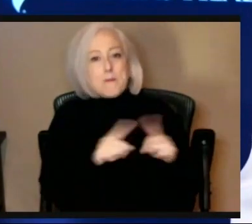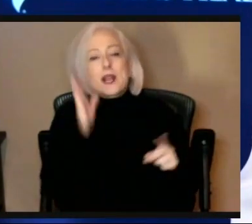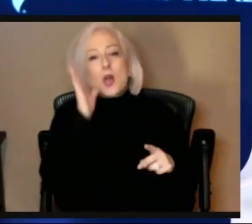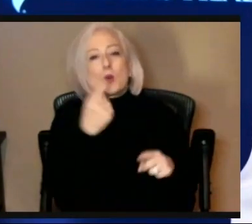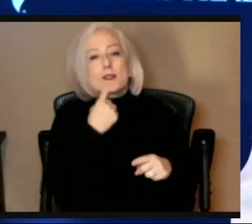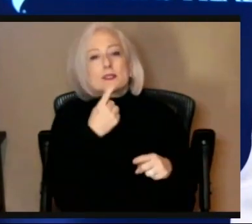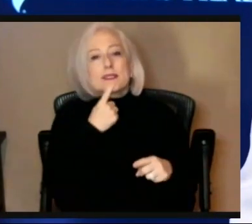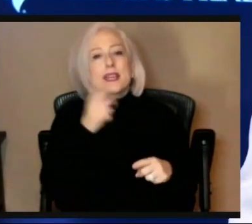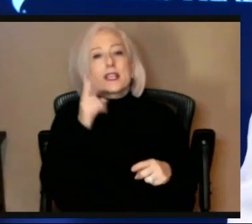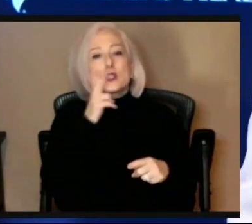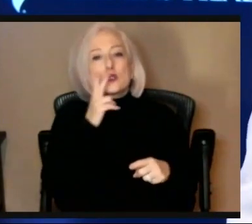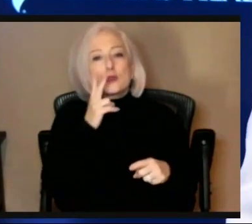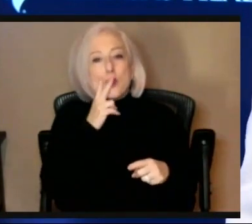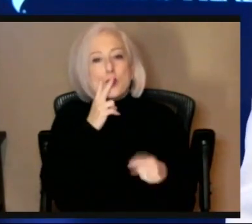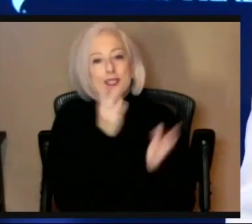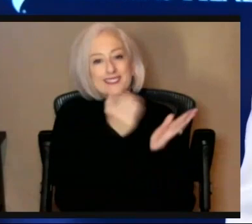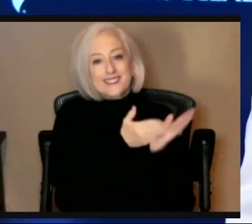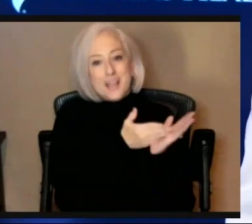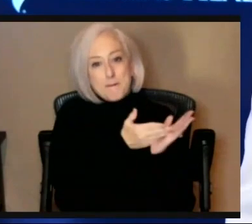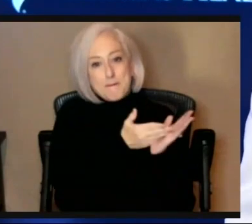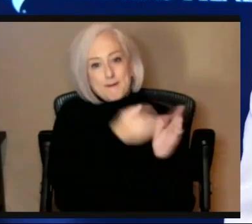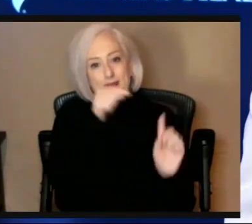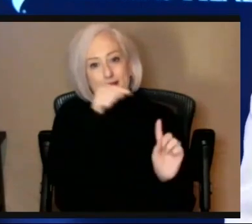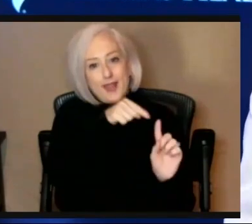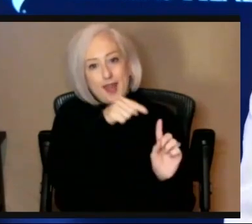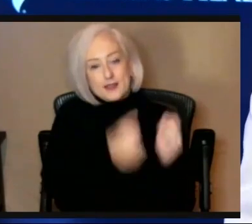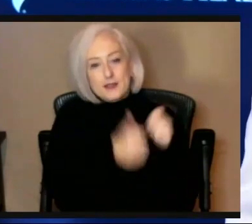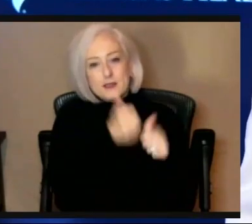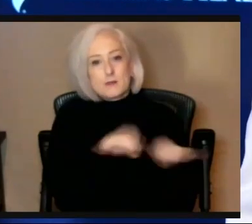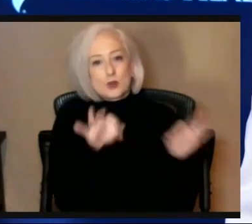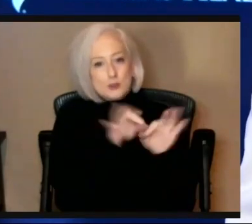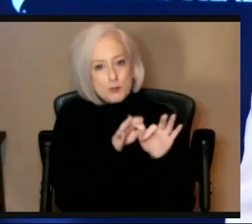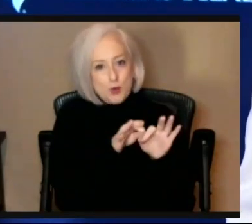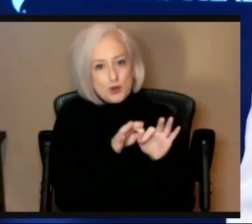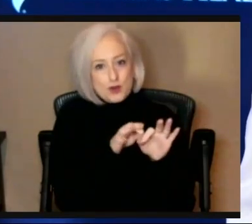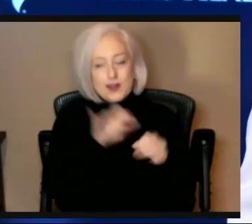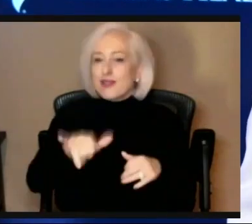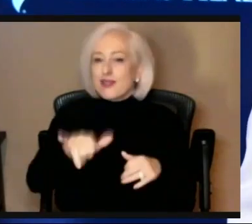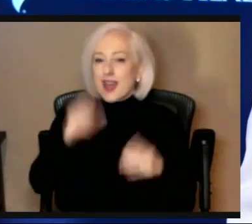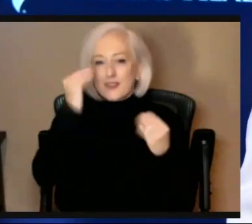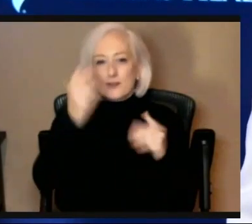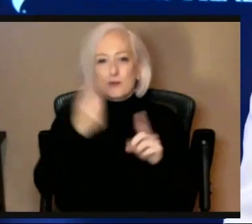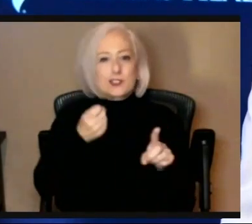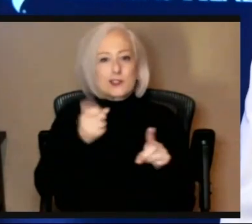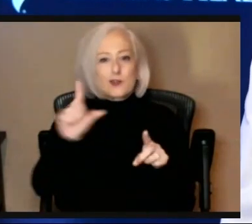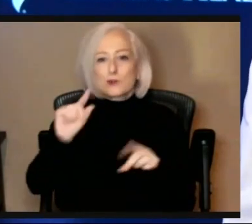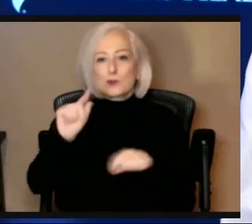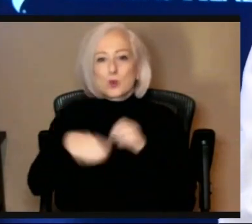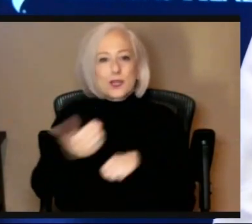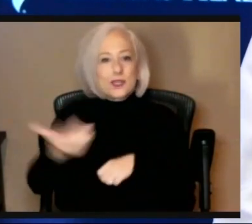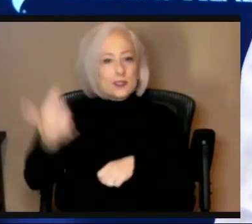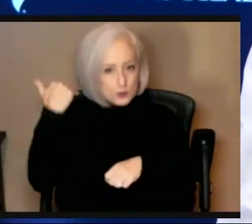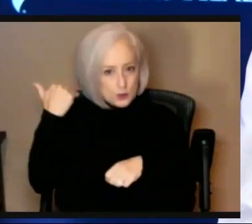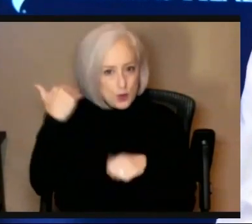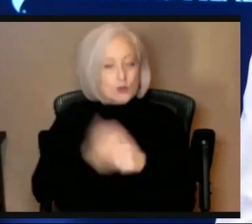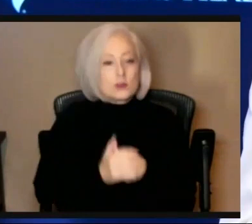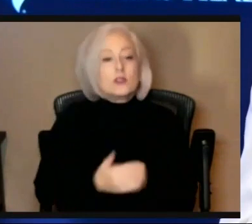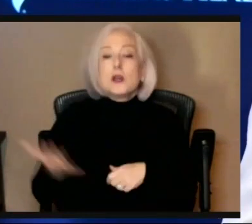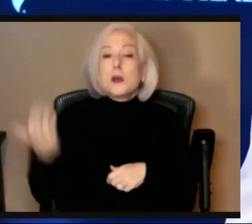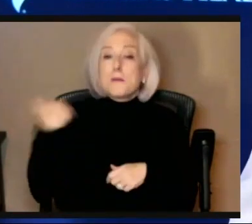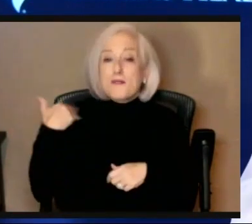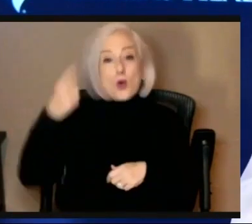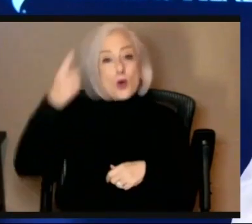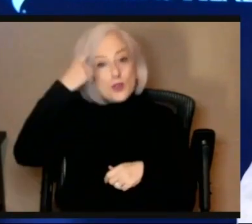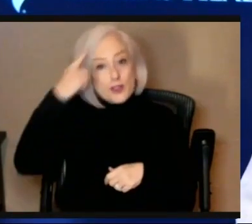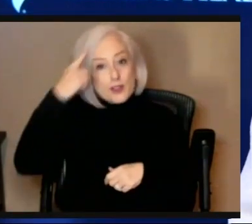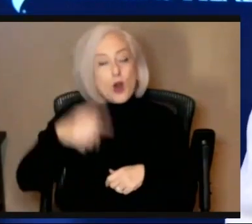cessation is the most important. This is data going back 20 years, but we used to think that dietary supplements would be great to